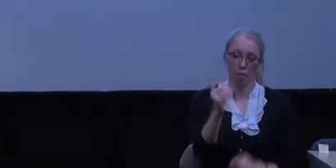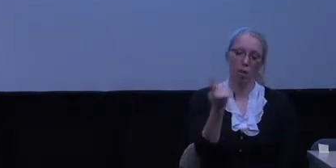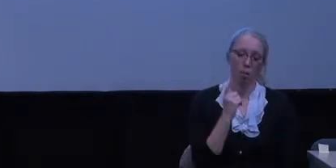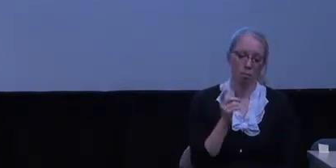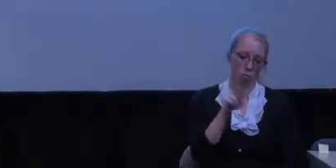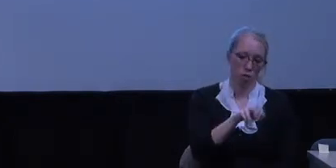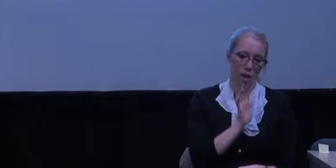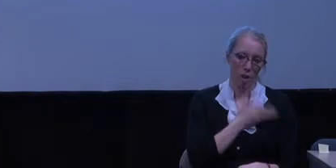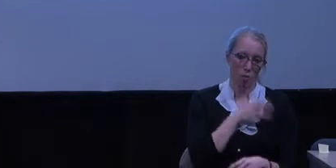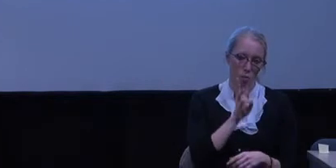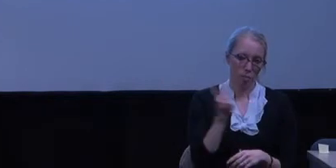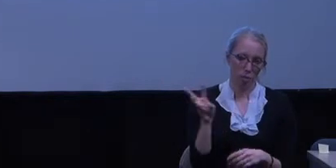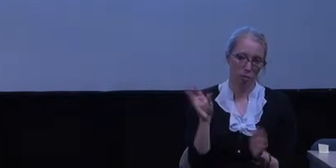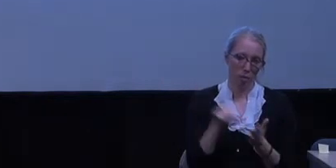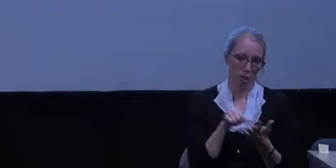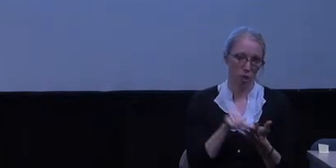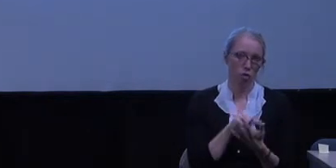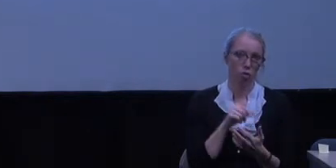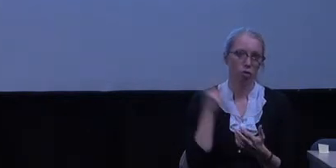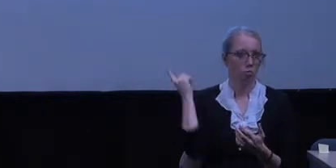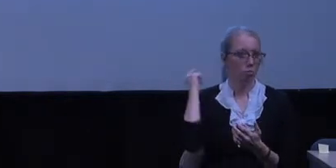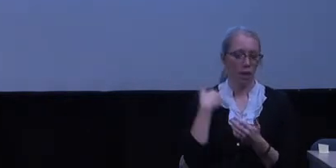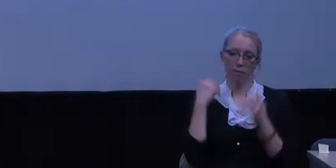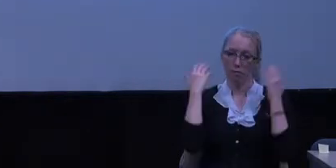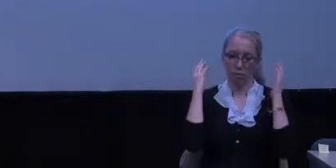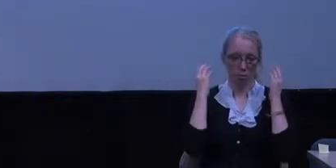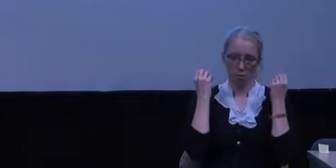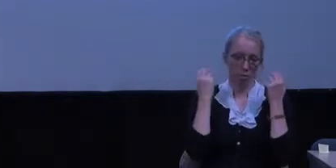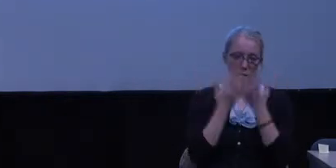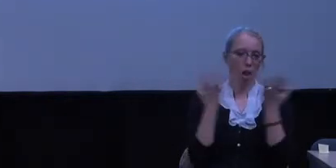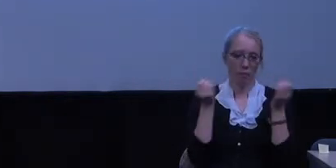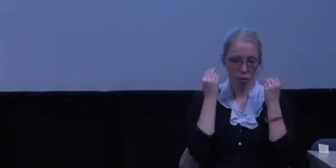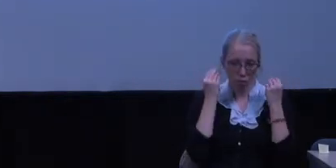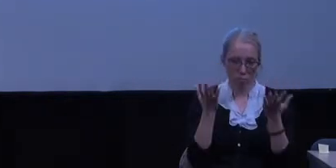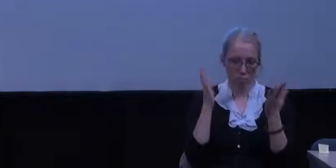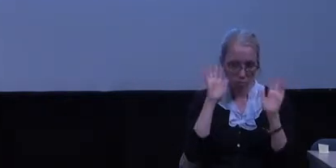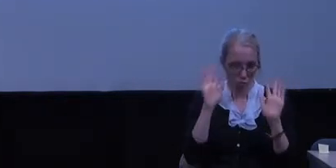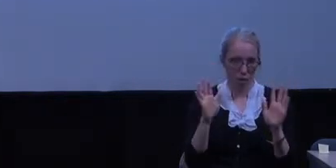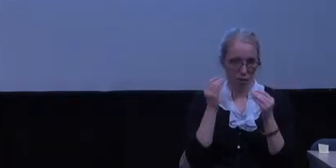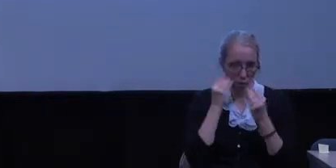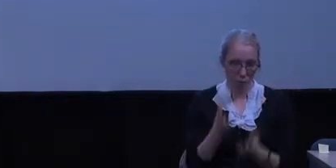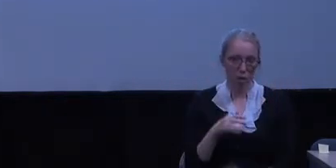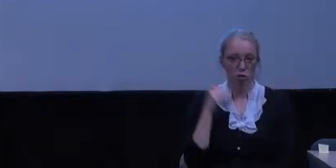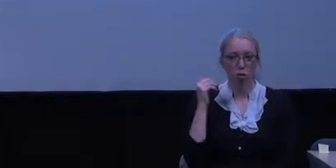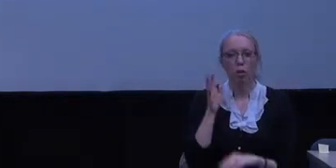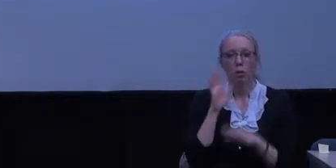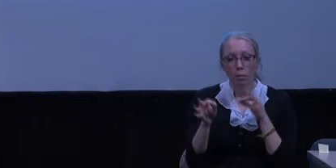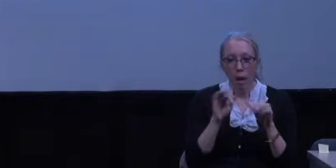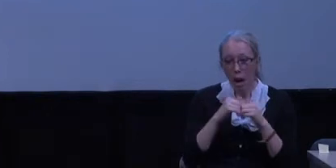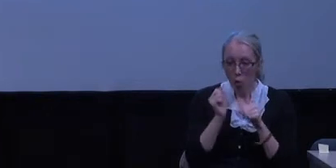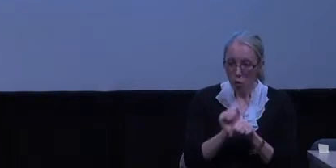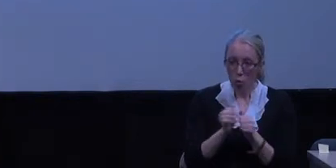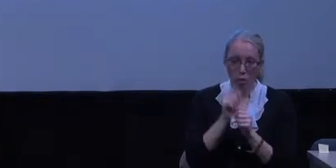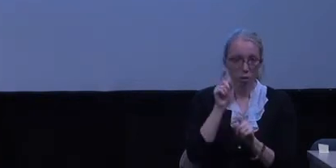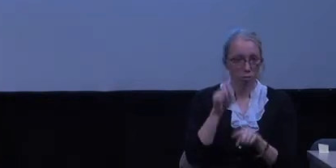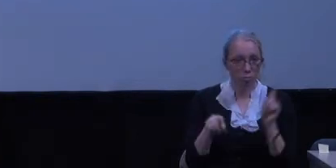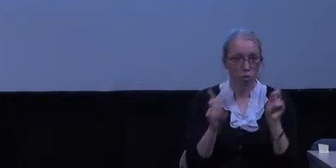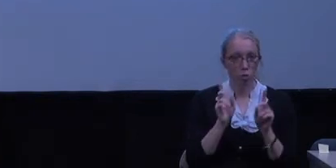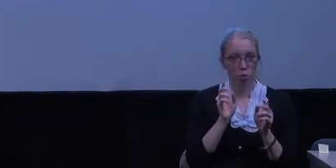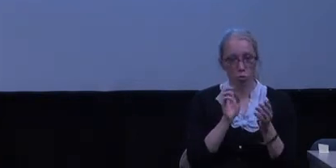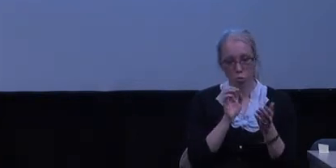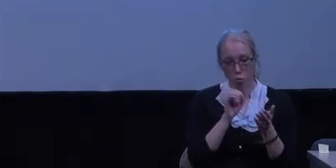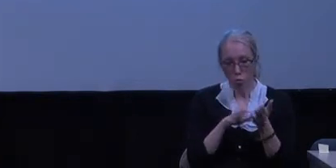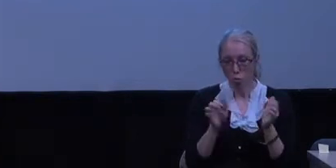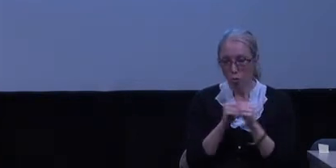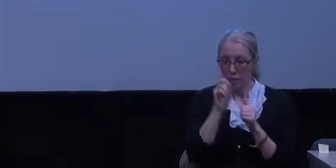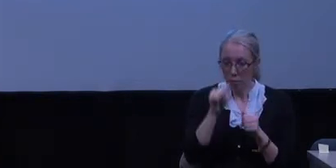lot of great information on here that will provide you with how to work with students with disabilities, what are the